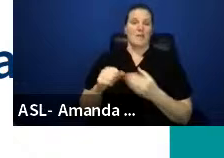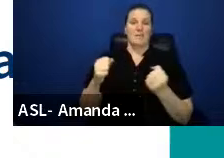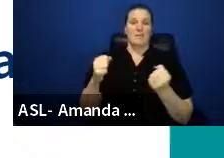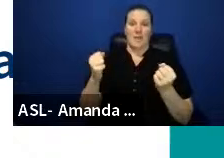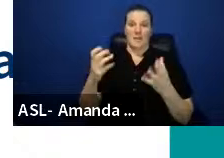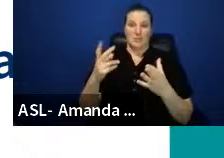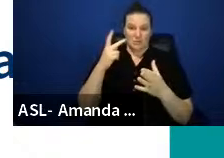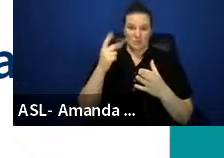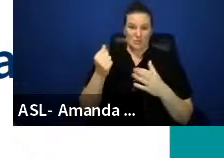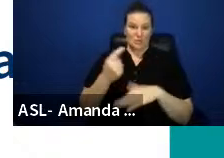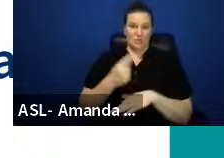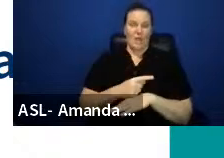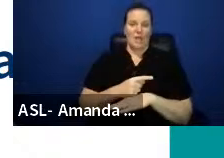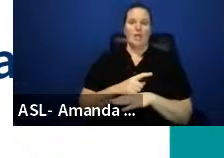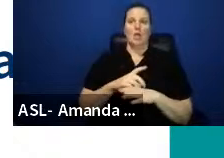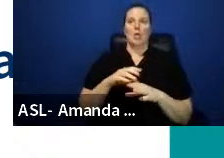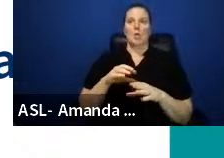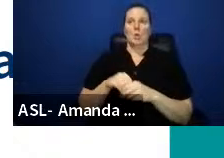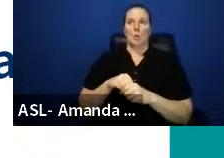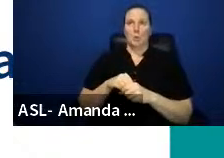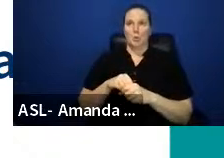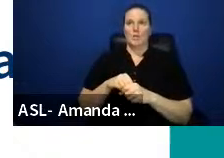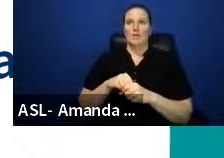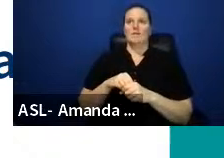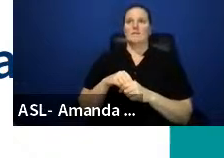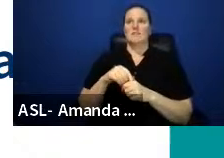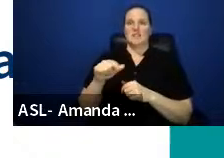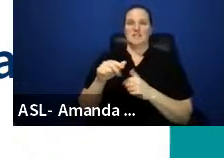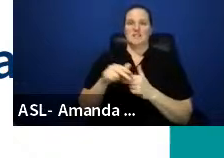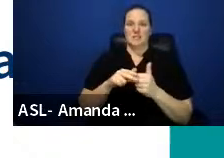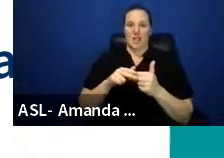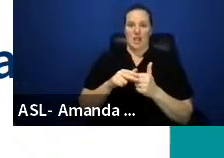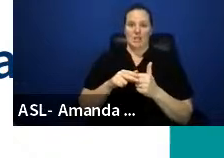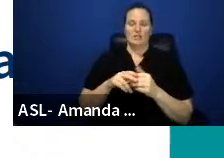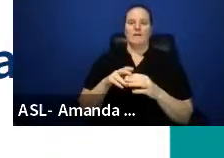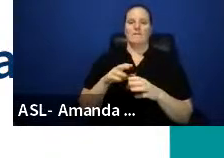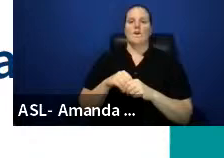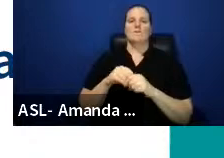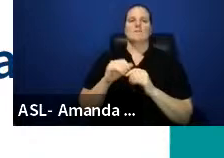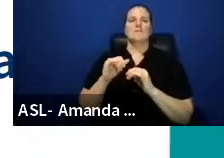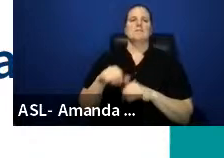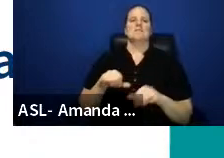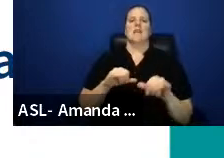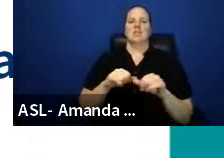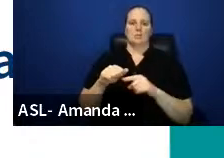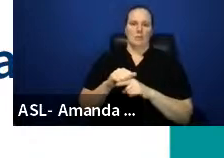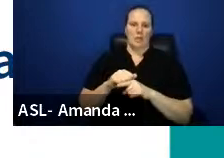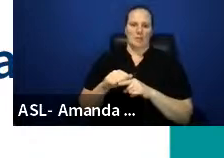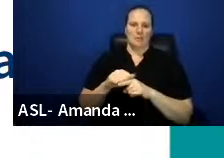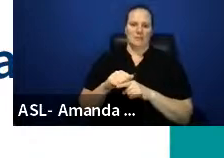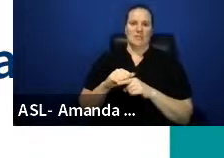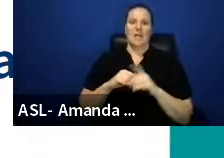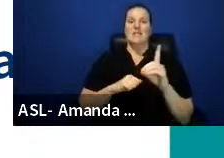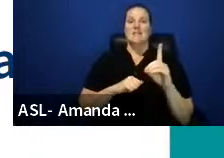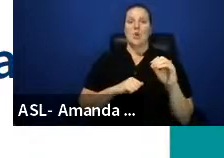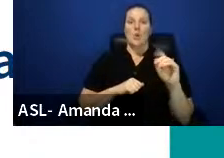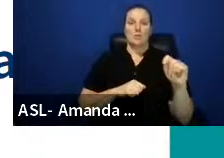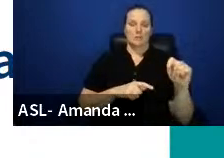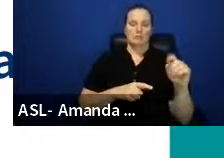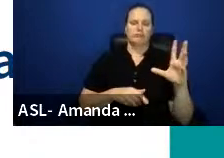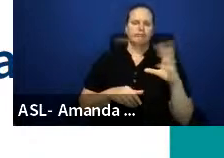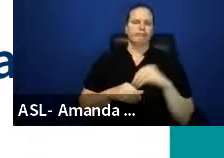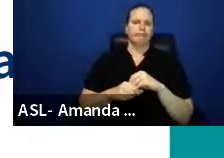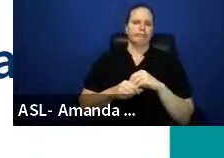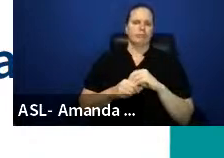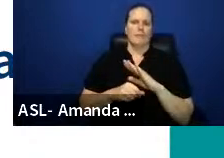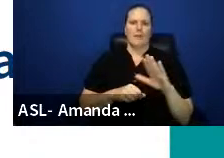you'll see today, including these on this slide, are part of standard practices that DOTs usually incorporate into